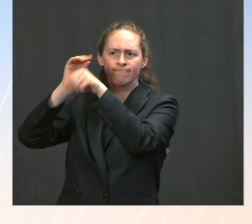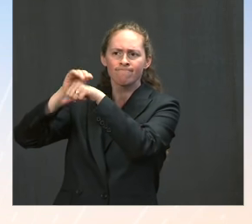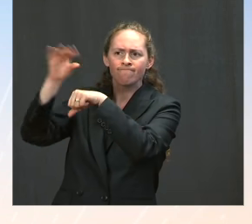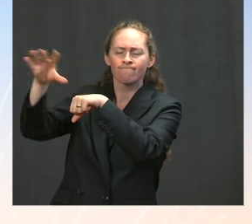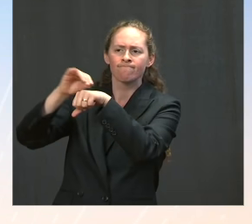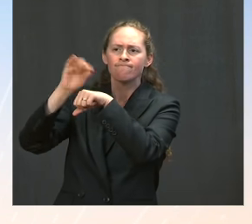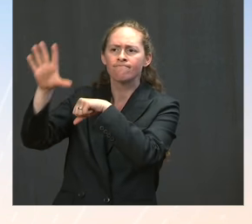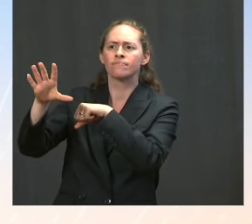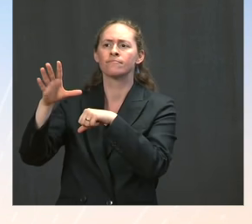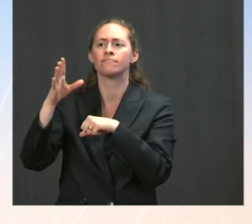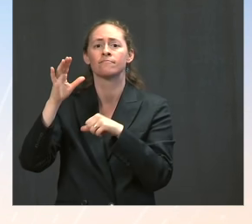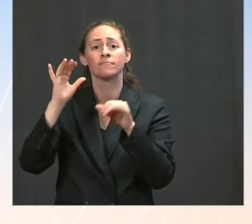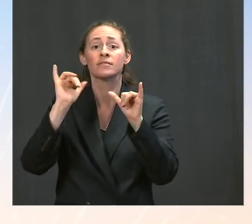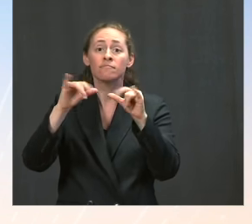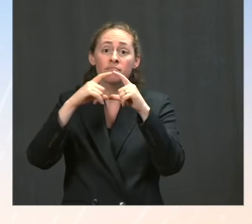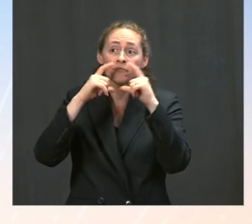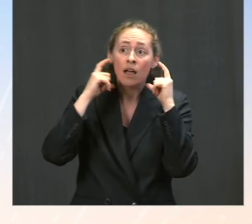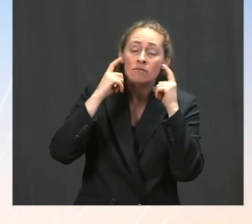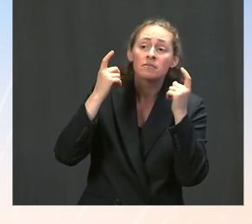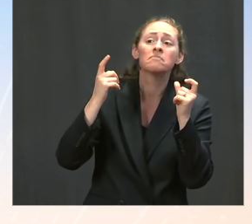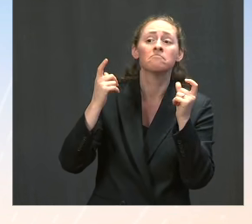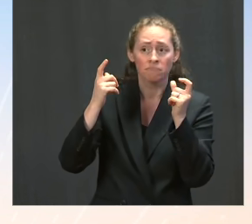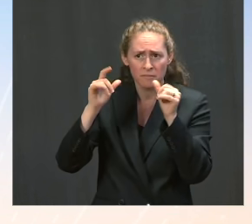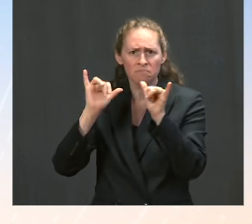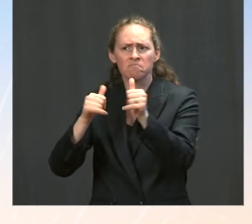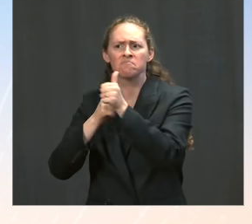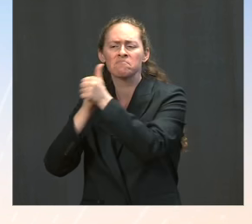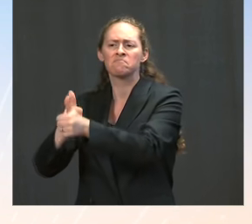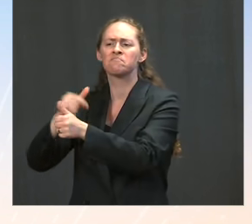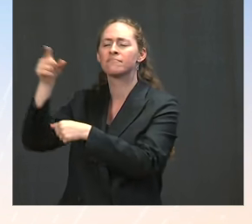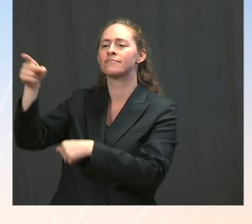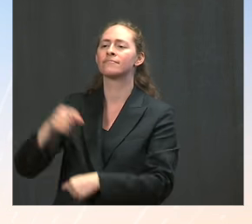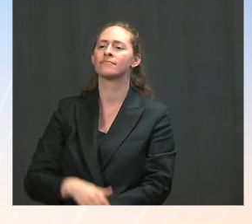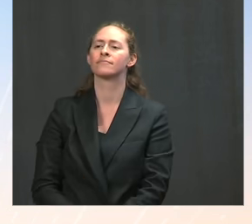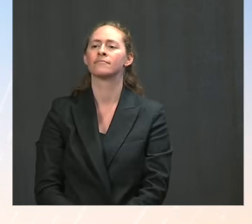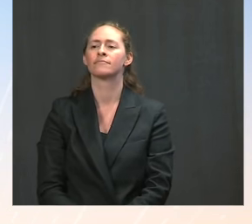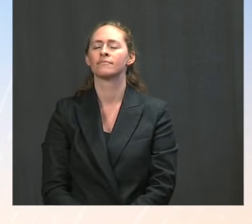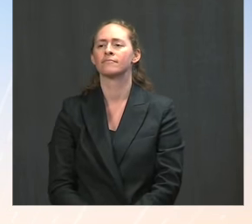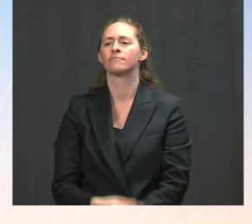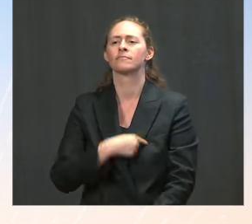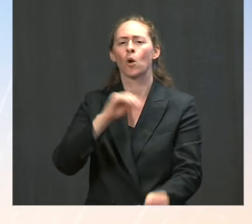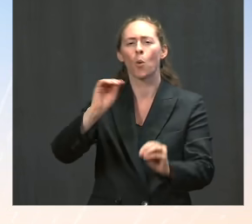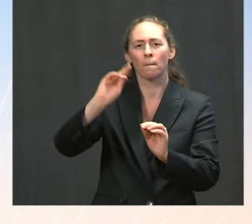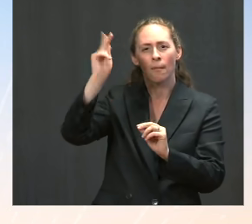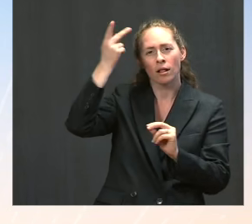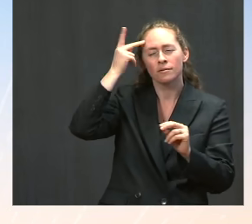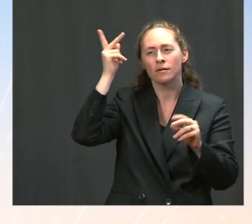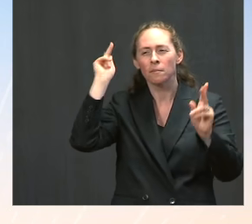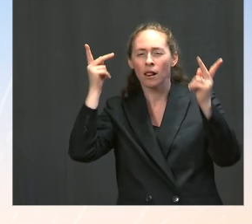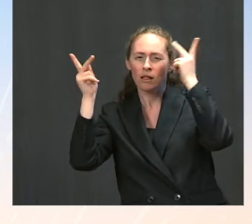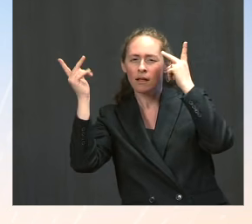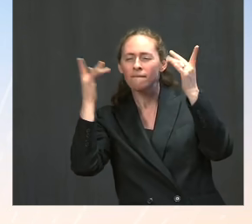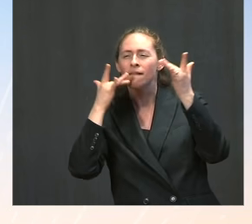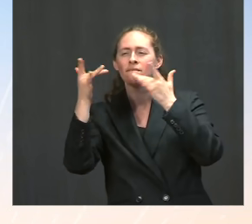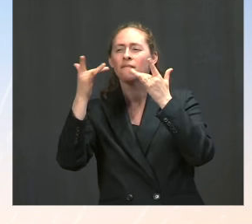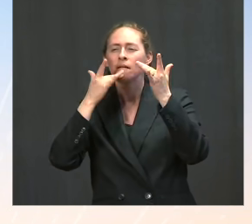by from a political standpoint or from anyone in the White House. That is something the CDC and our health and medical experts are advising on, and they